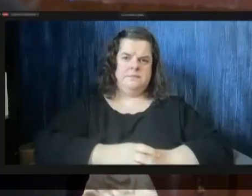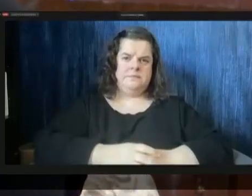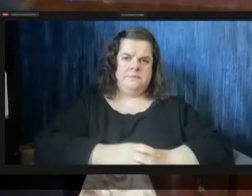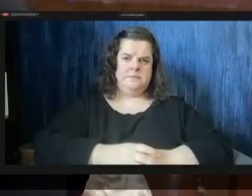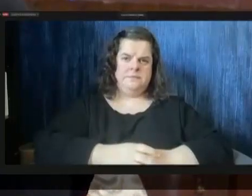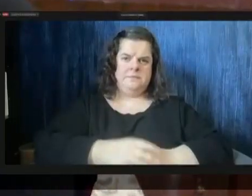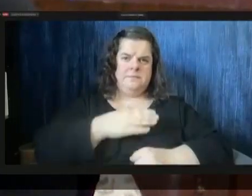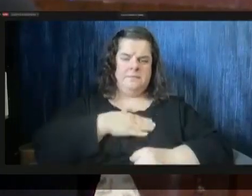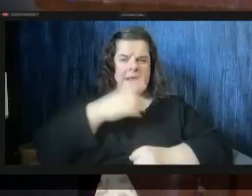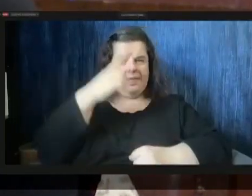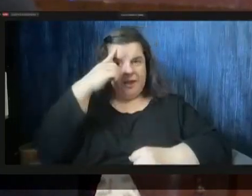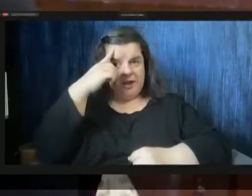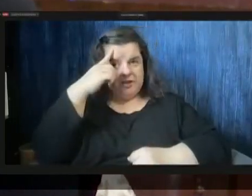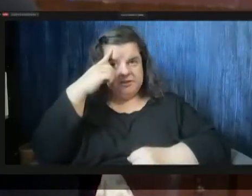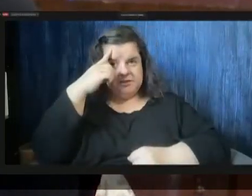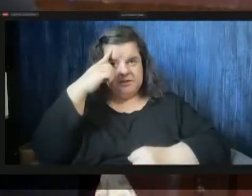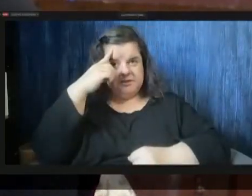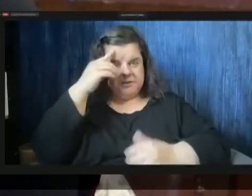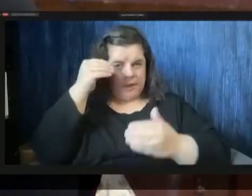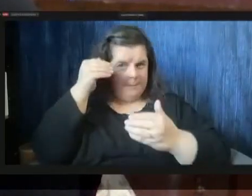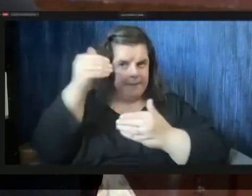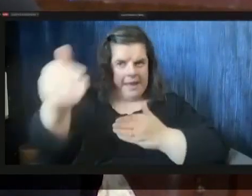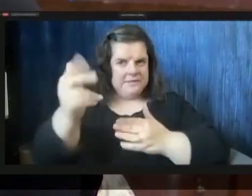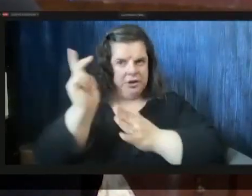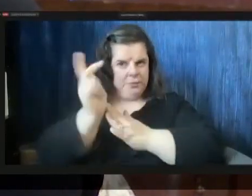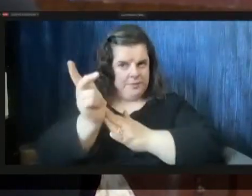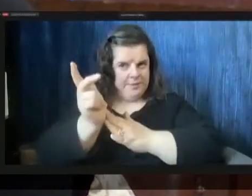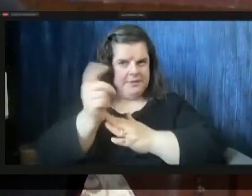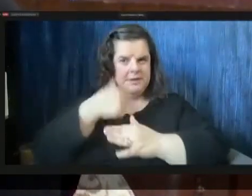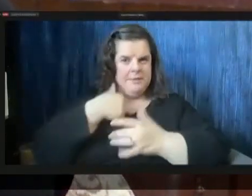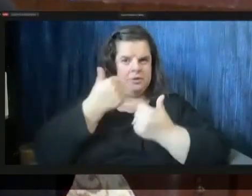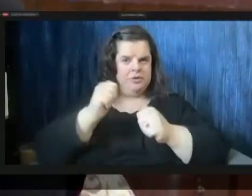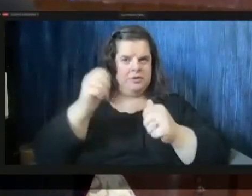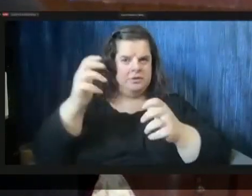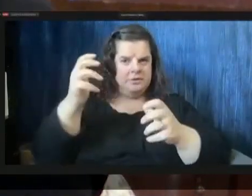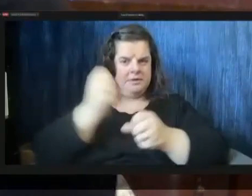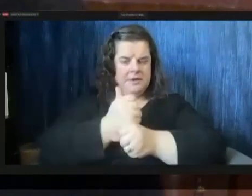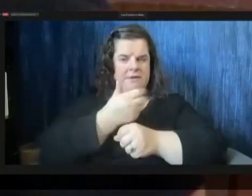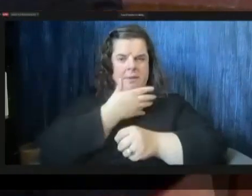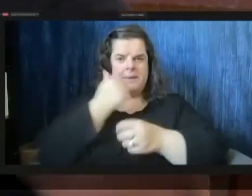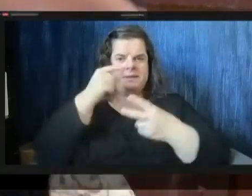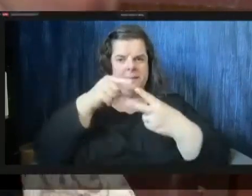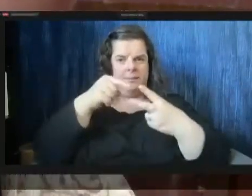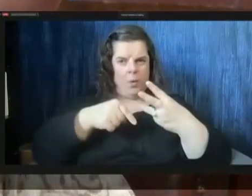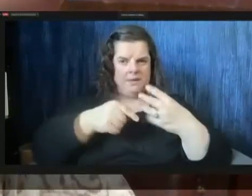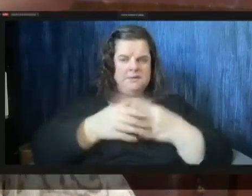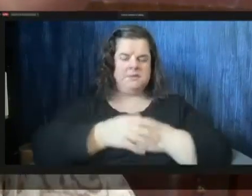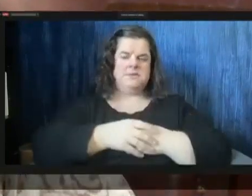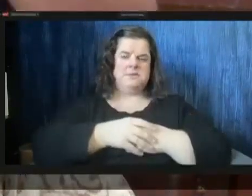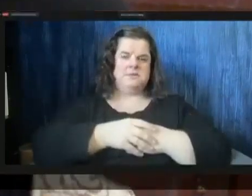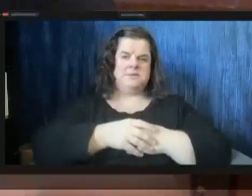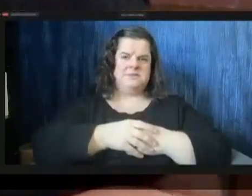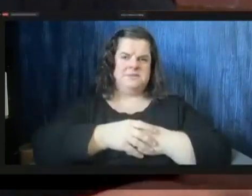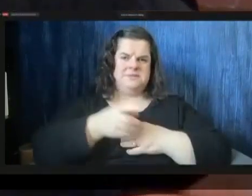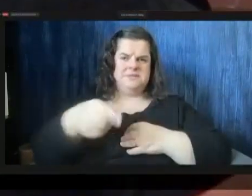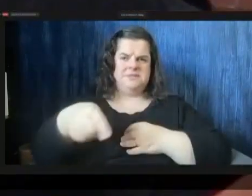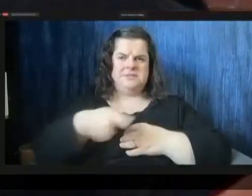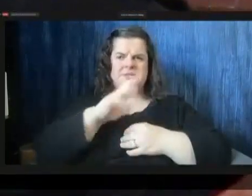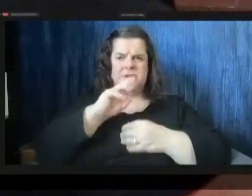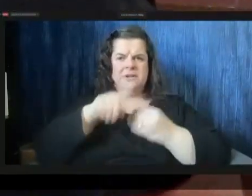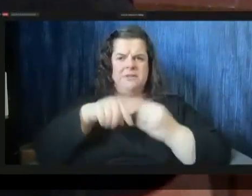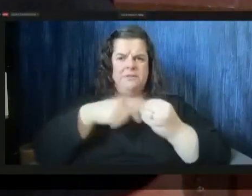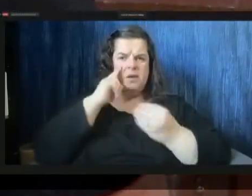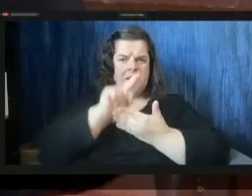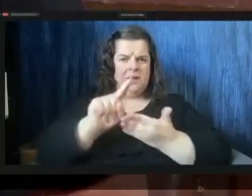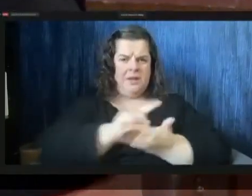My thoughts on this go long past 3 minutes, so I'm gonna try to maybe make my couple best points I can think of. Like, y'all talked here for an hour about this